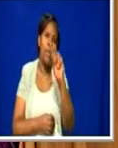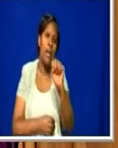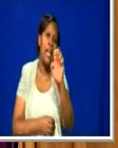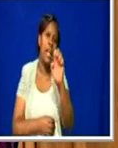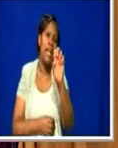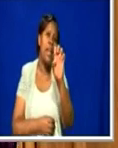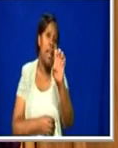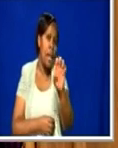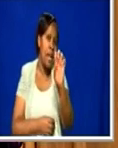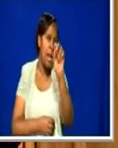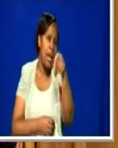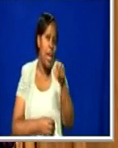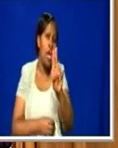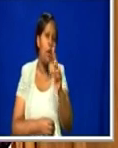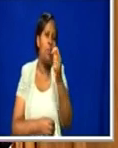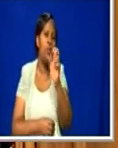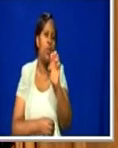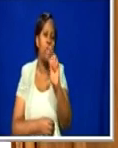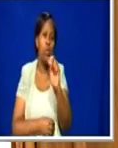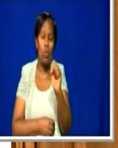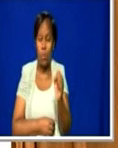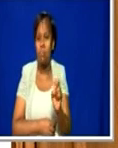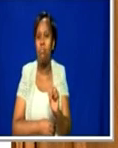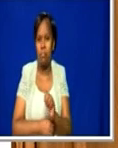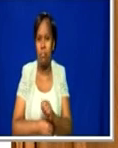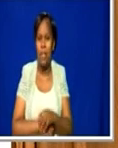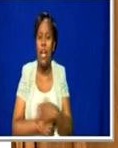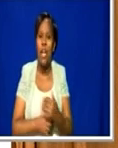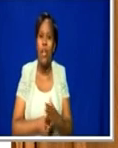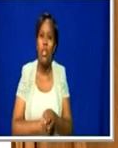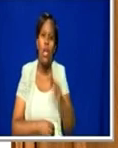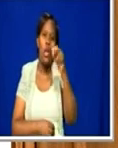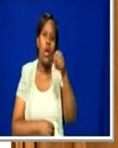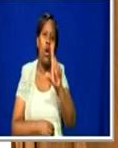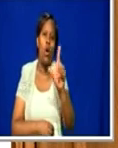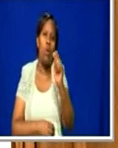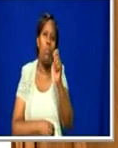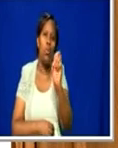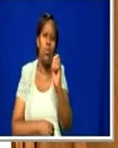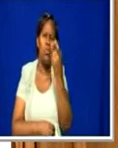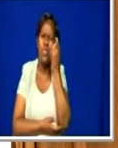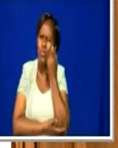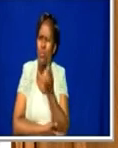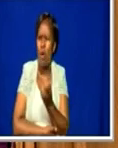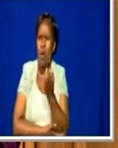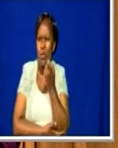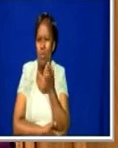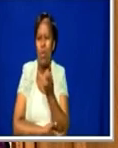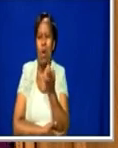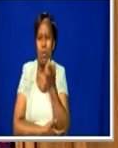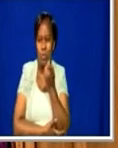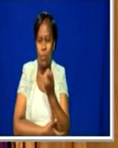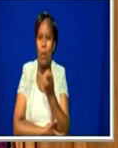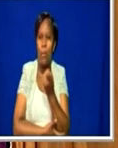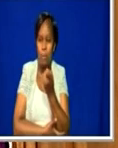Neptune. Yes, And so but you we don't have Pluto. You're saying that Pluto became a dwarf, or is A termed dwarf. as a dwarf Yes, it is termed